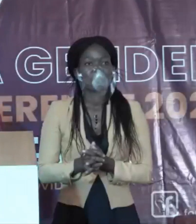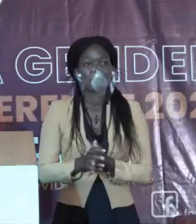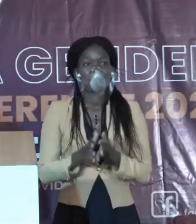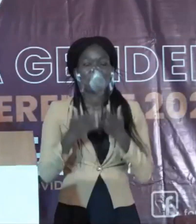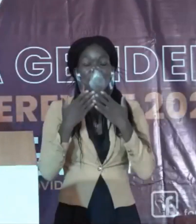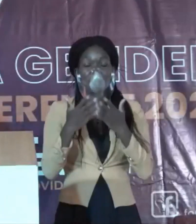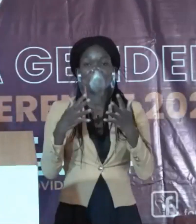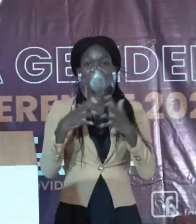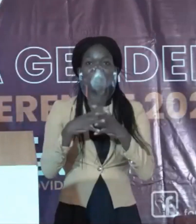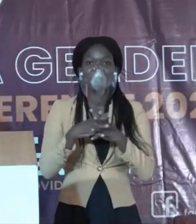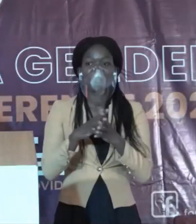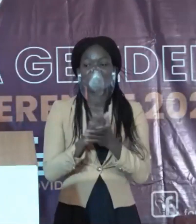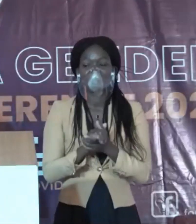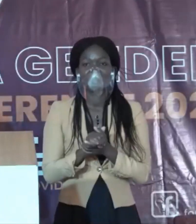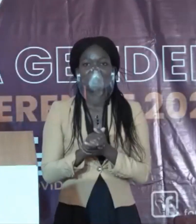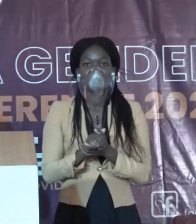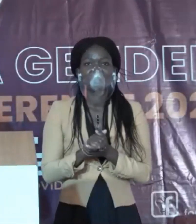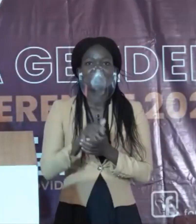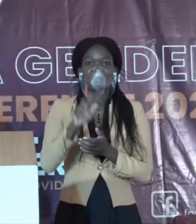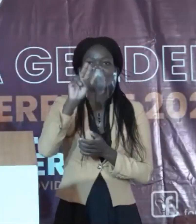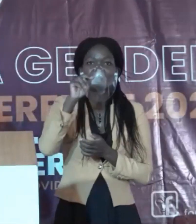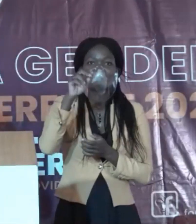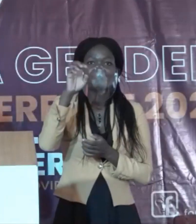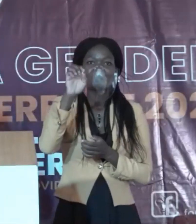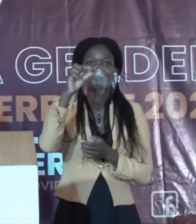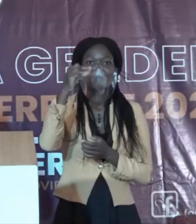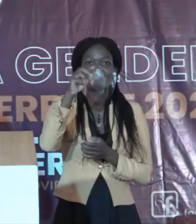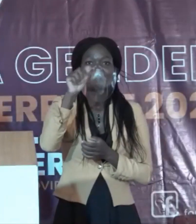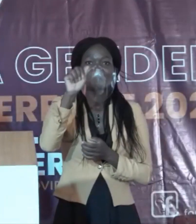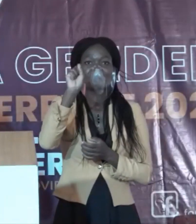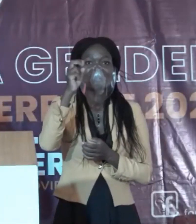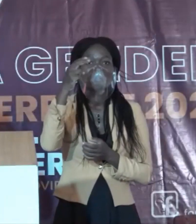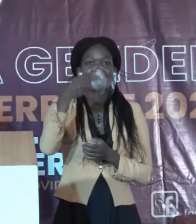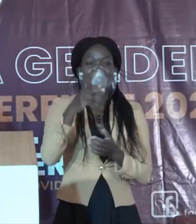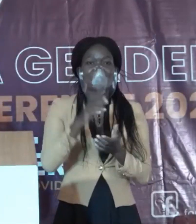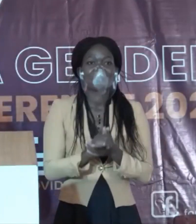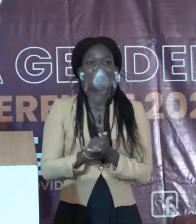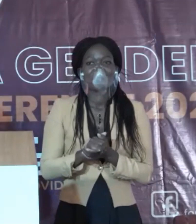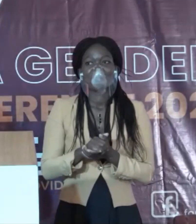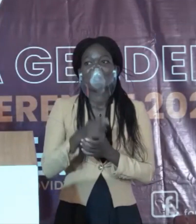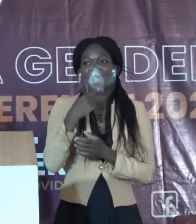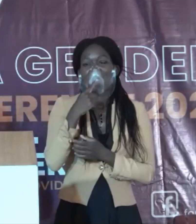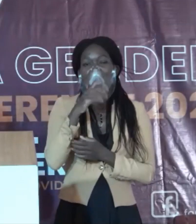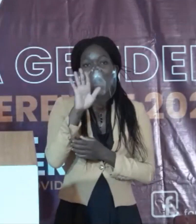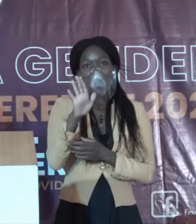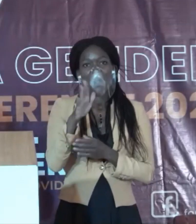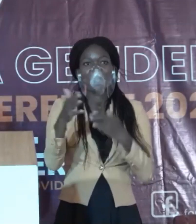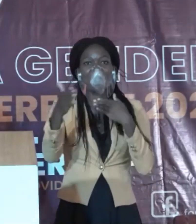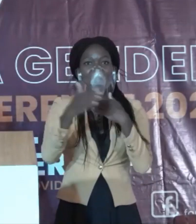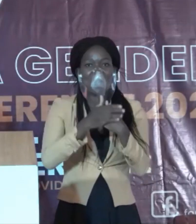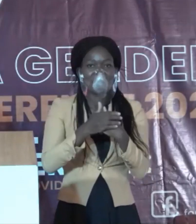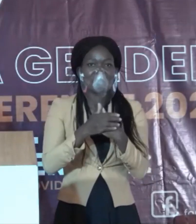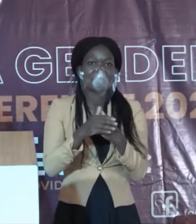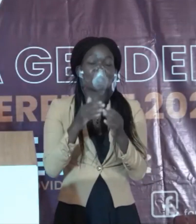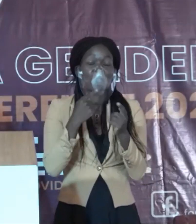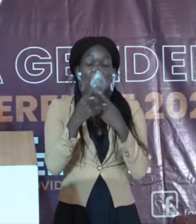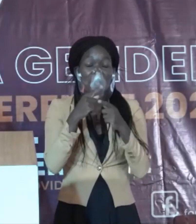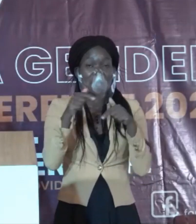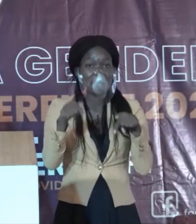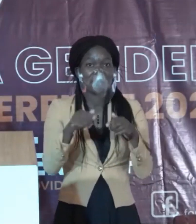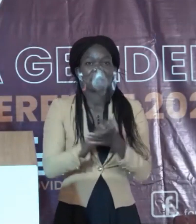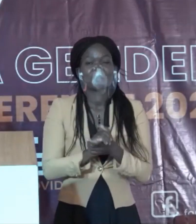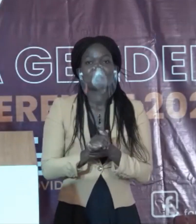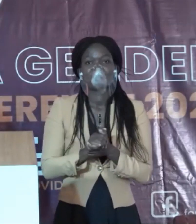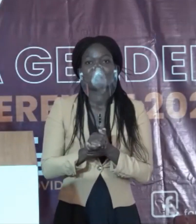Thank you very much, Ms. Negashi. With her remarks, we come to the end of this session. In